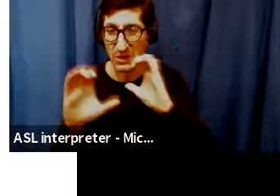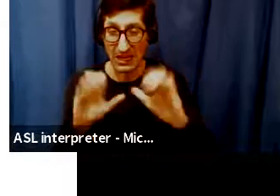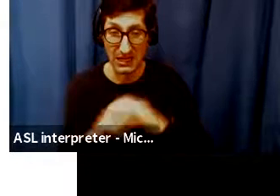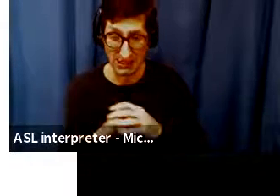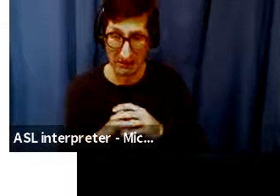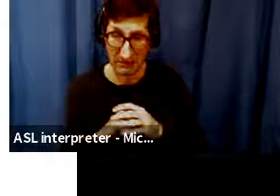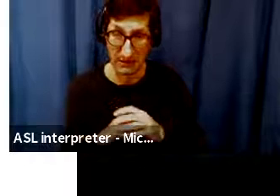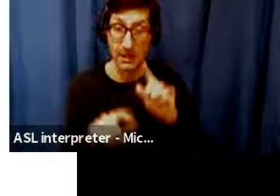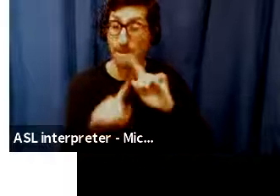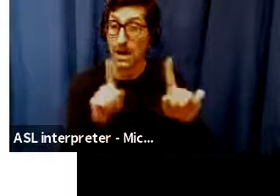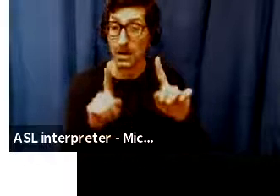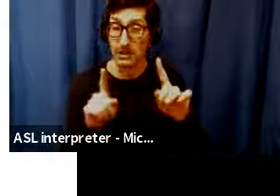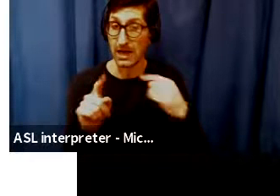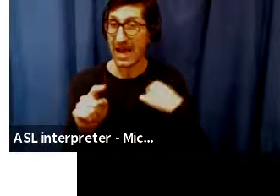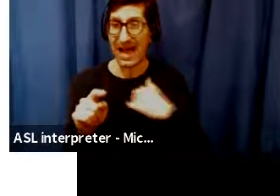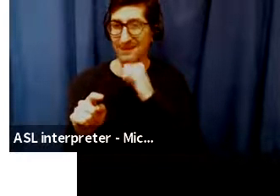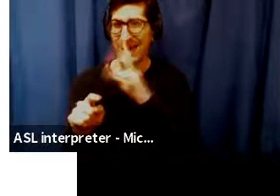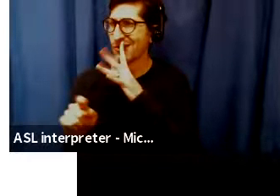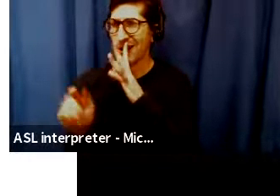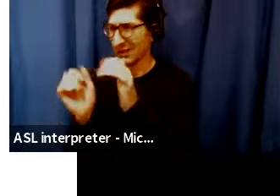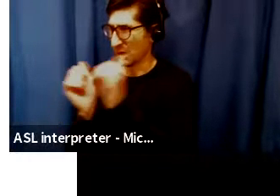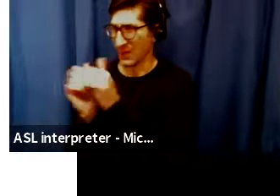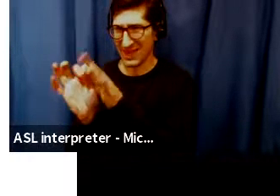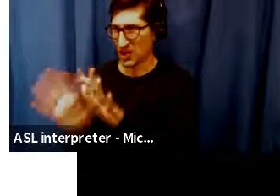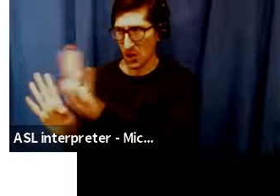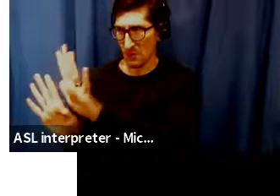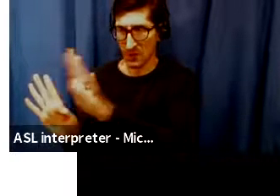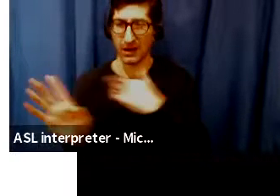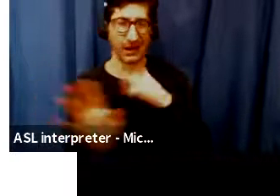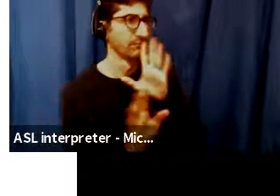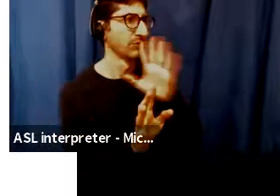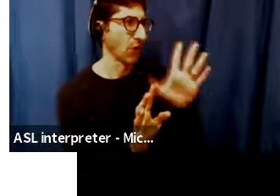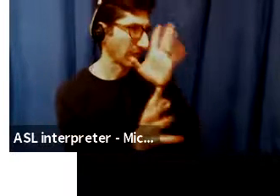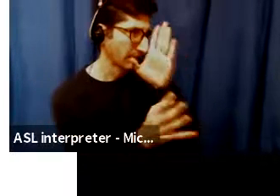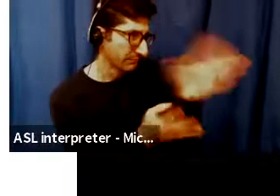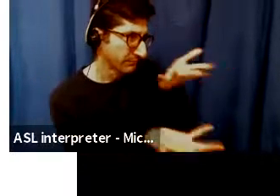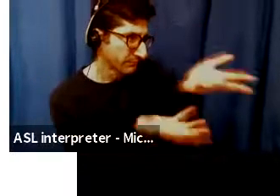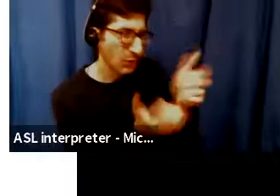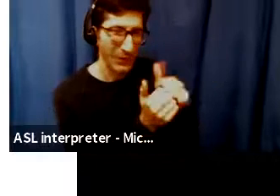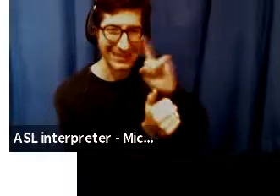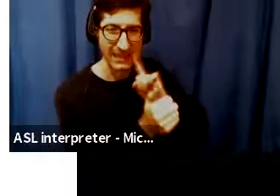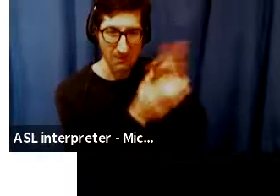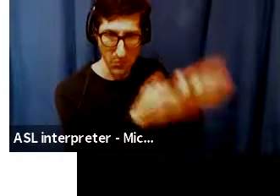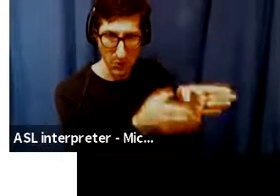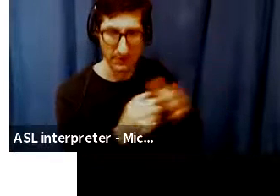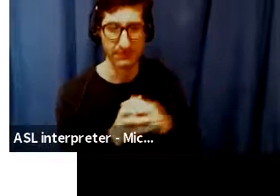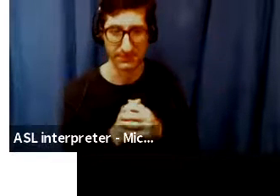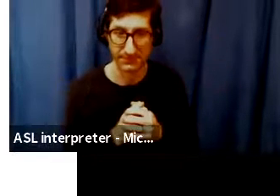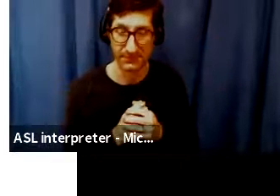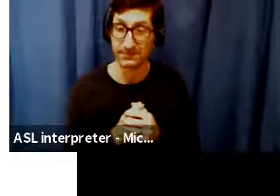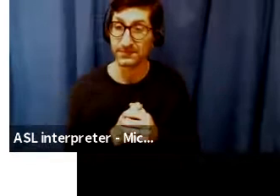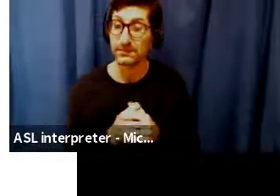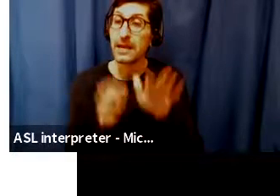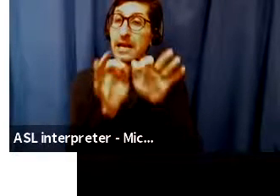actually um, speaking with that person. An interpreter can work